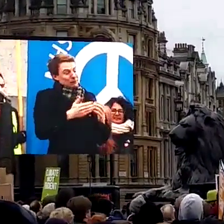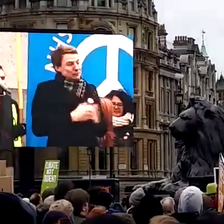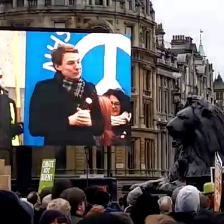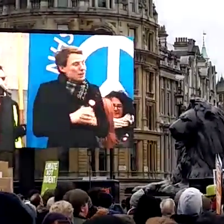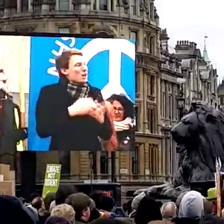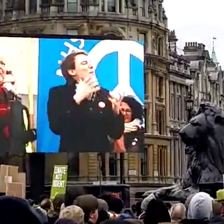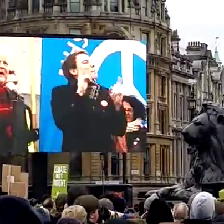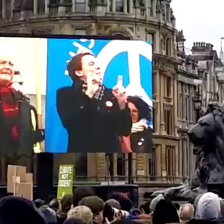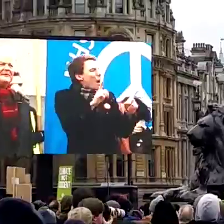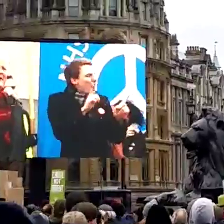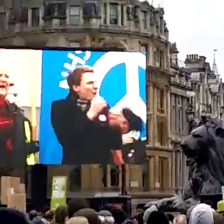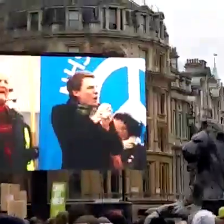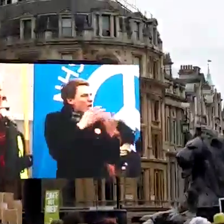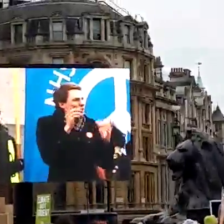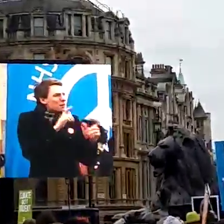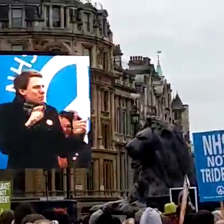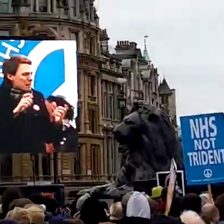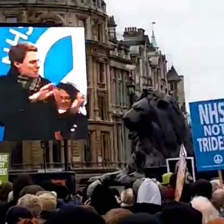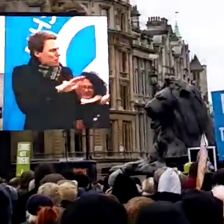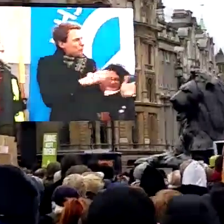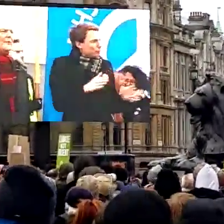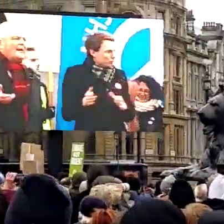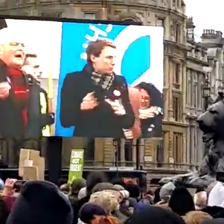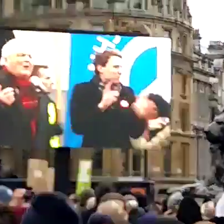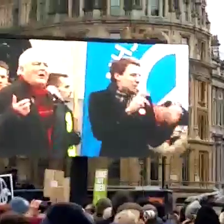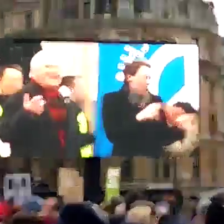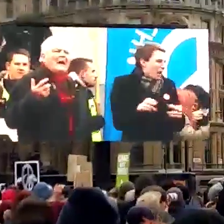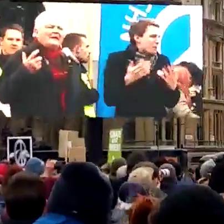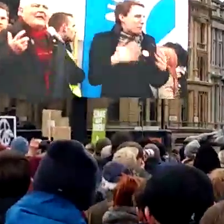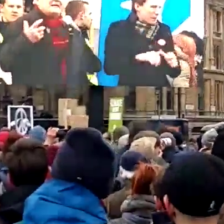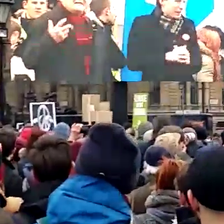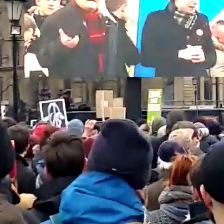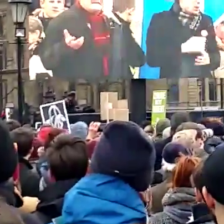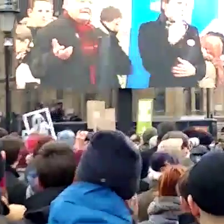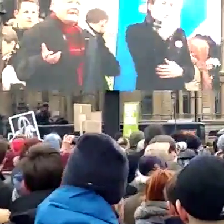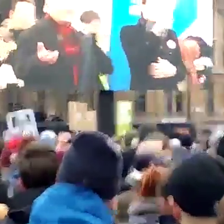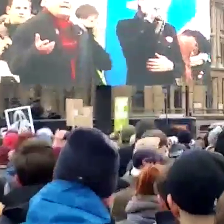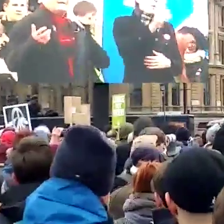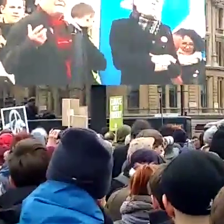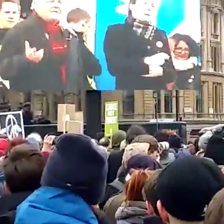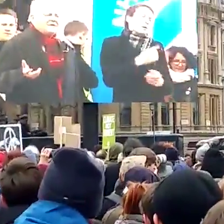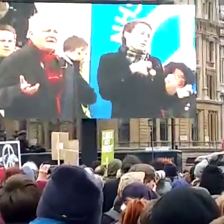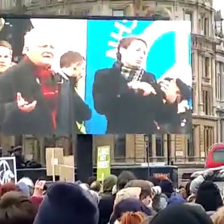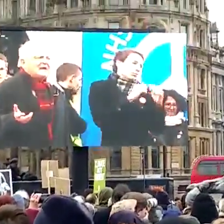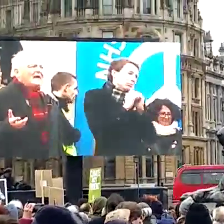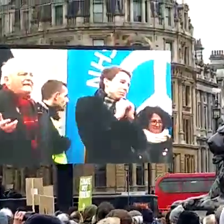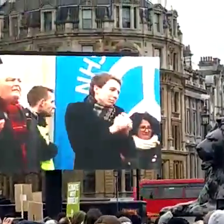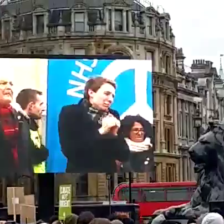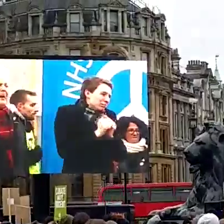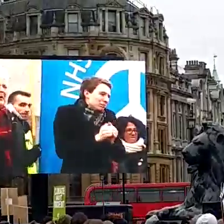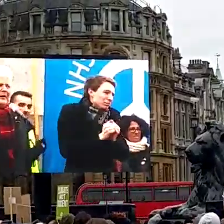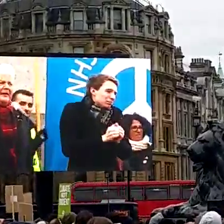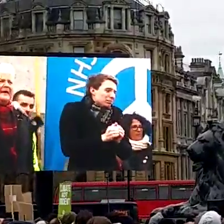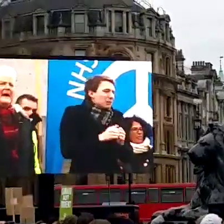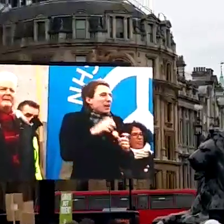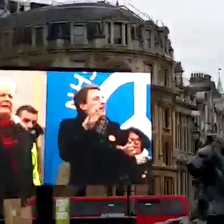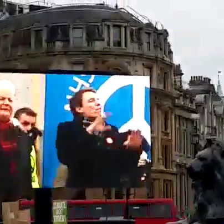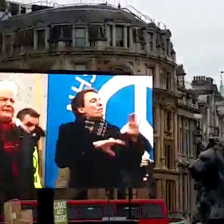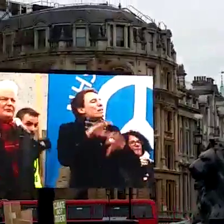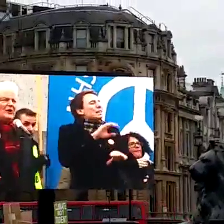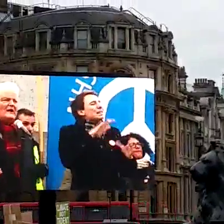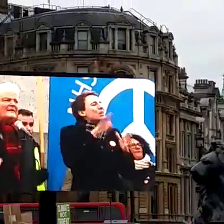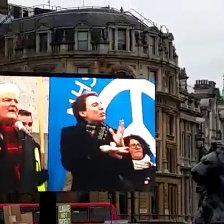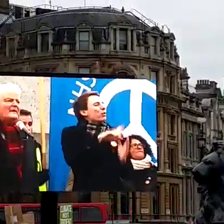I'd like to give you a name tonight, someone to whom we owe a great deal, the physicist from Poland,